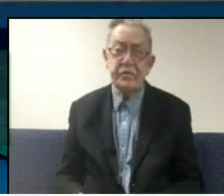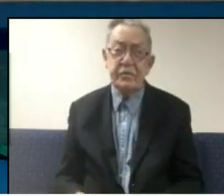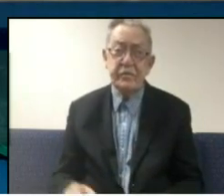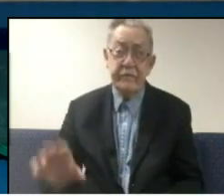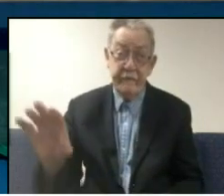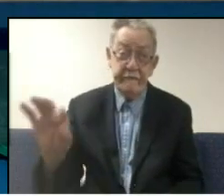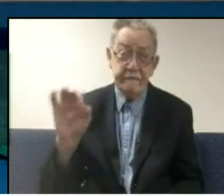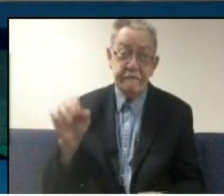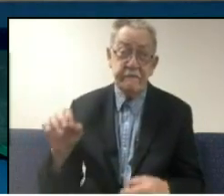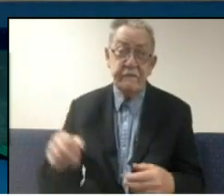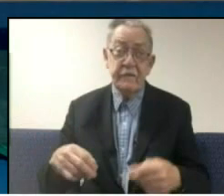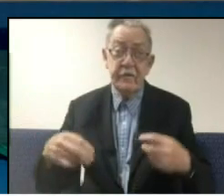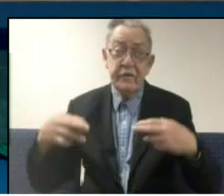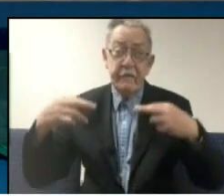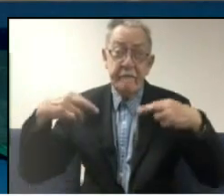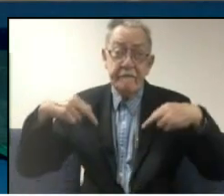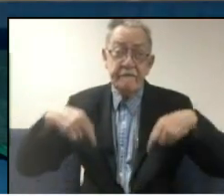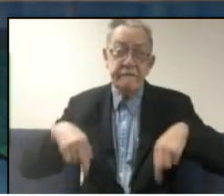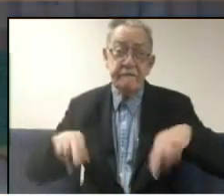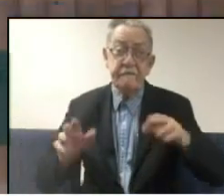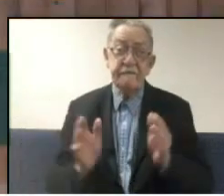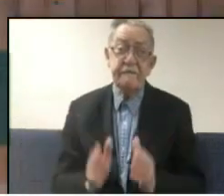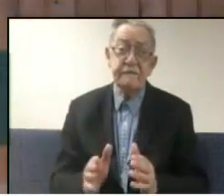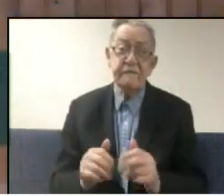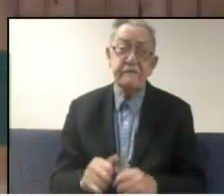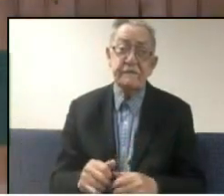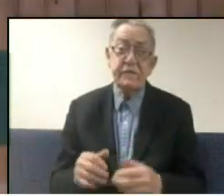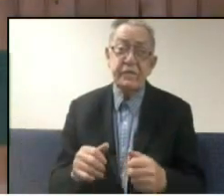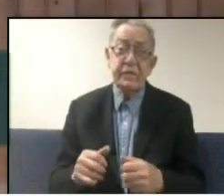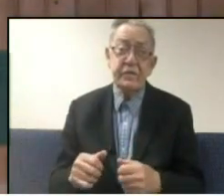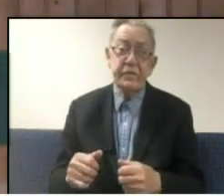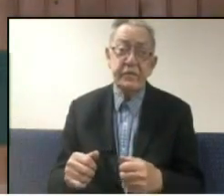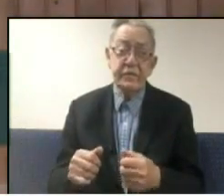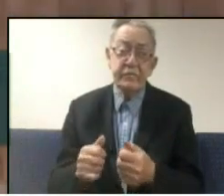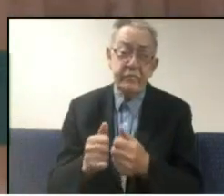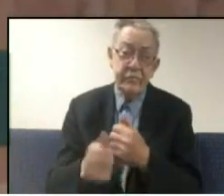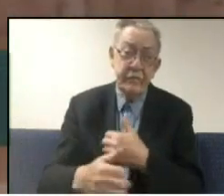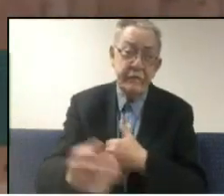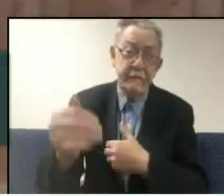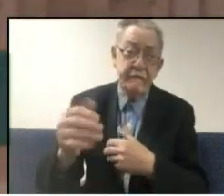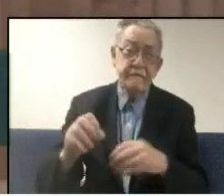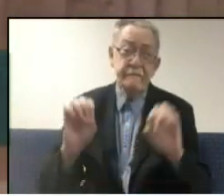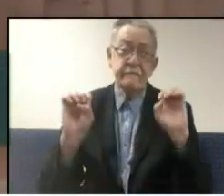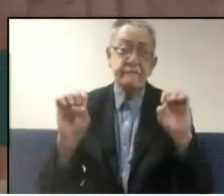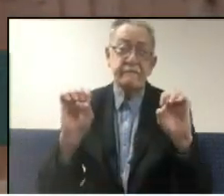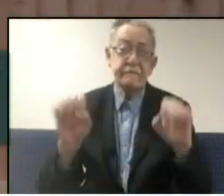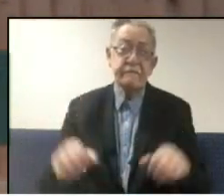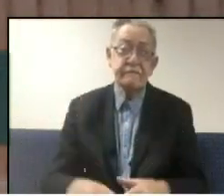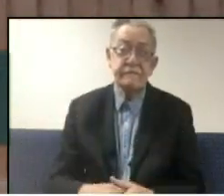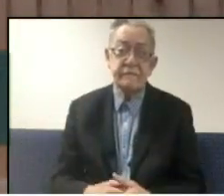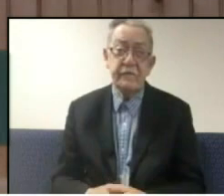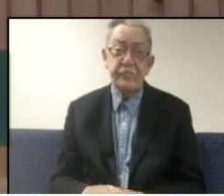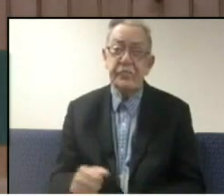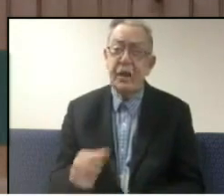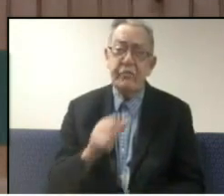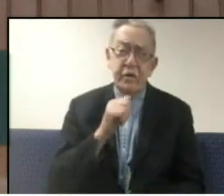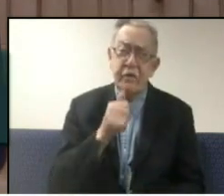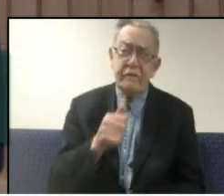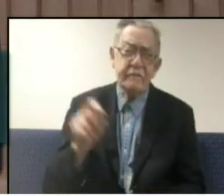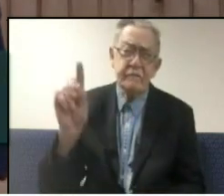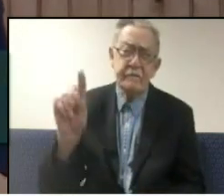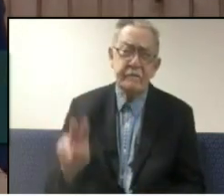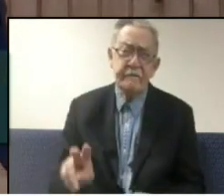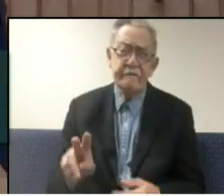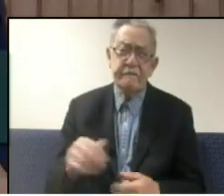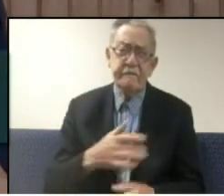to pursue this advanced education. And you know what? He was committed to it. It wasn't half-hearted. It wasn't that he just sort of